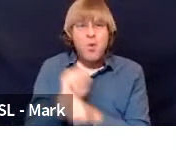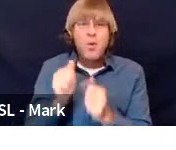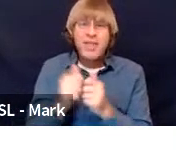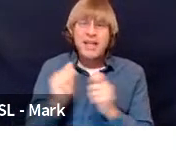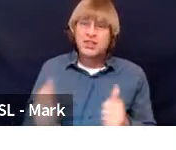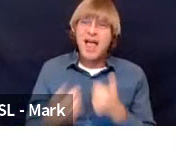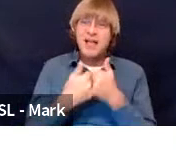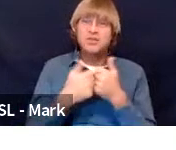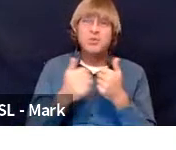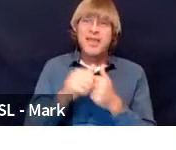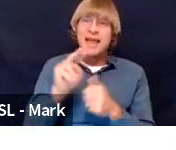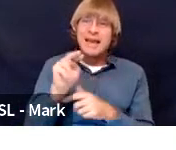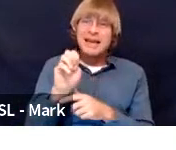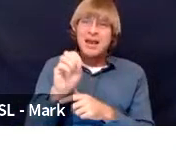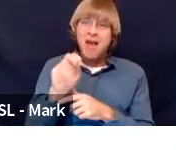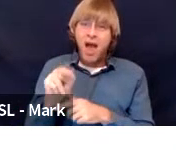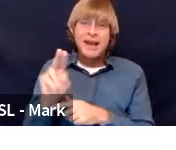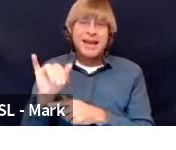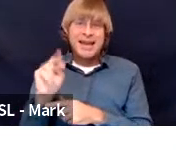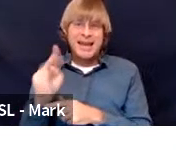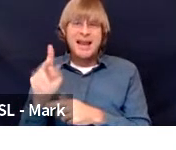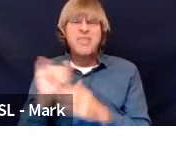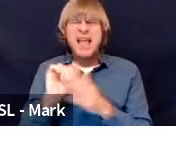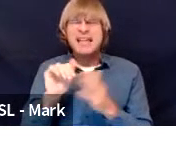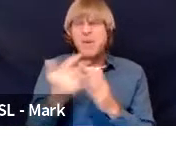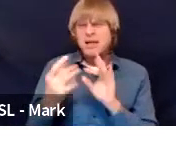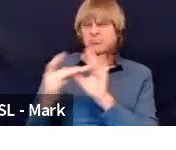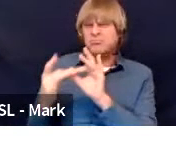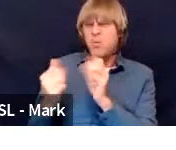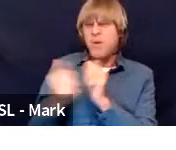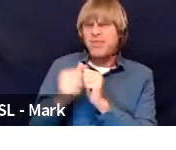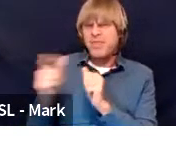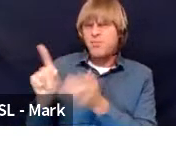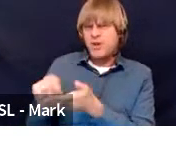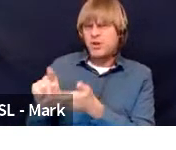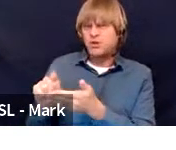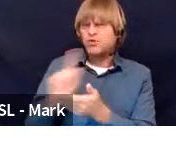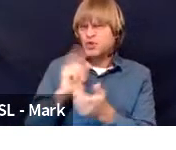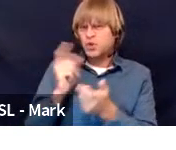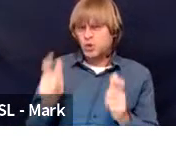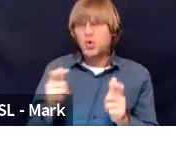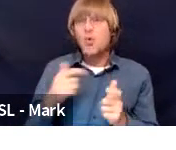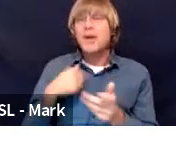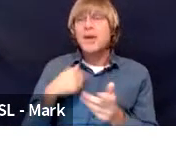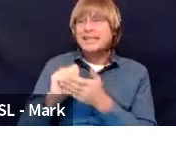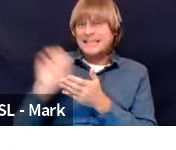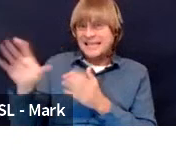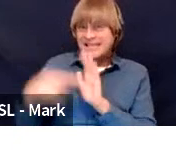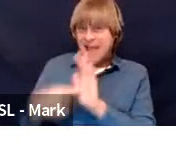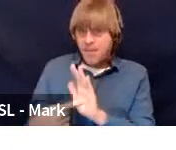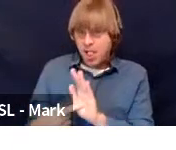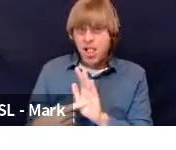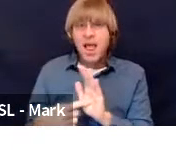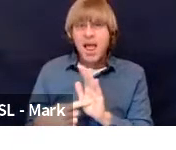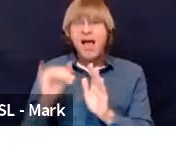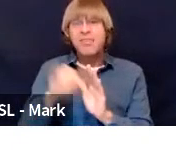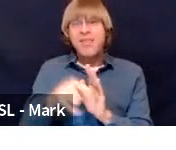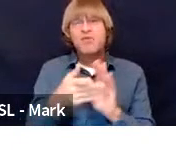of neon inks. And this is where the printer relationship was huge. Honestly, we sent in samples ahead of time. This